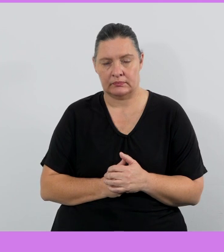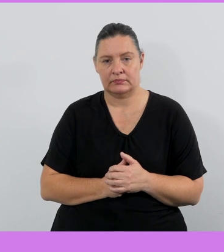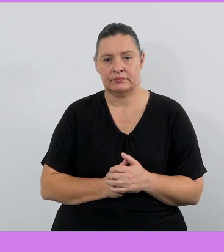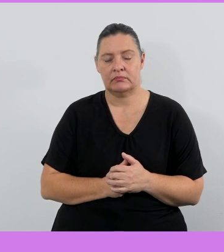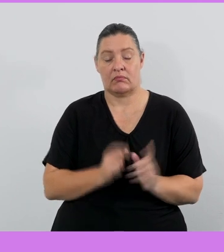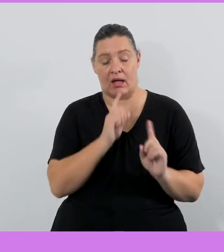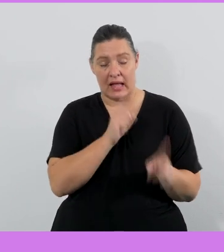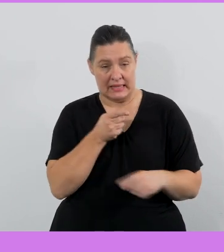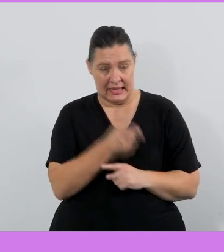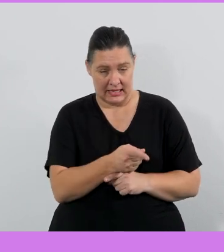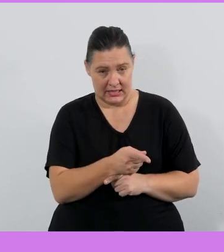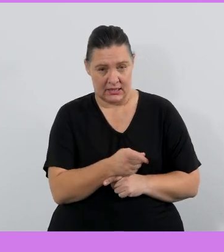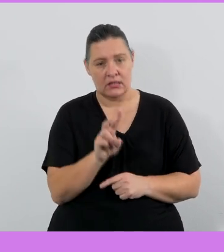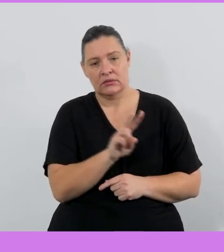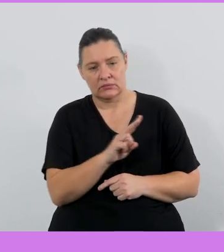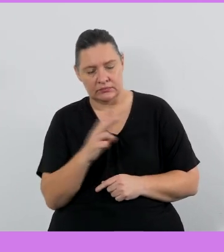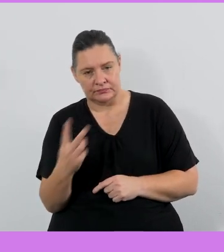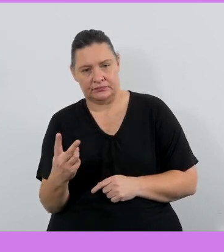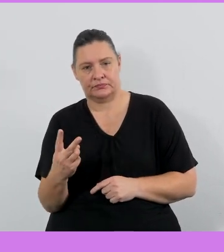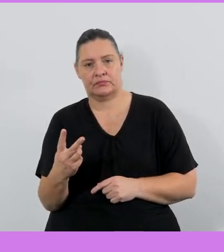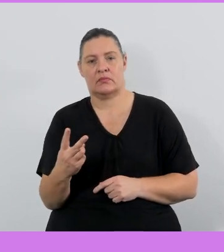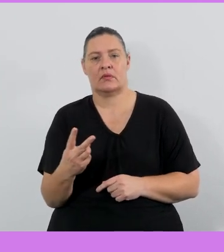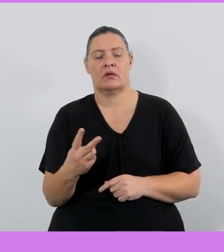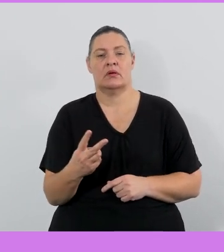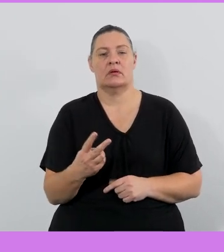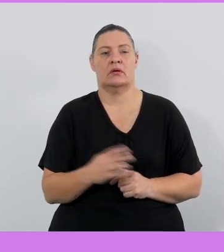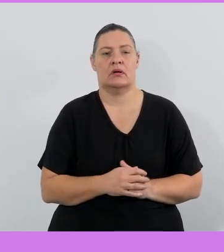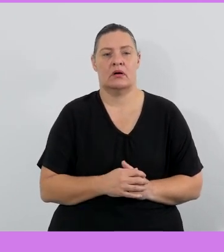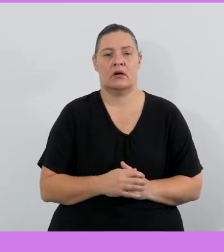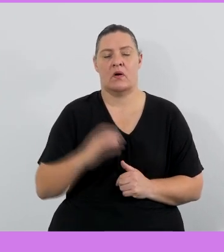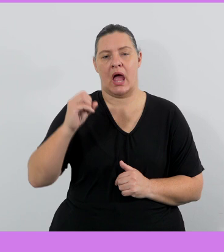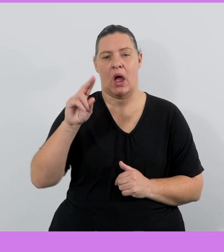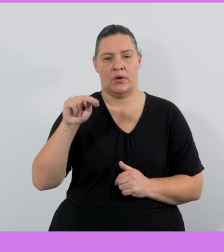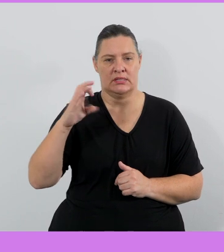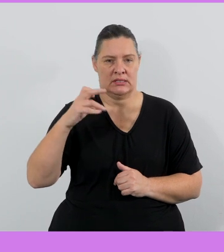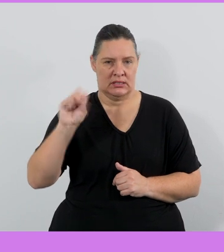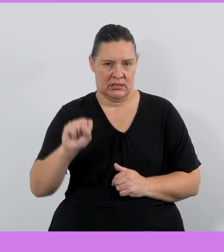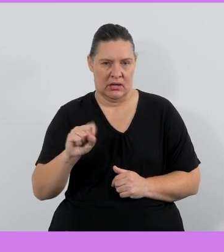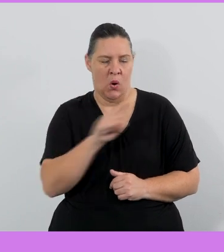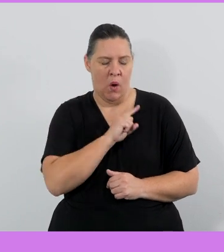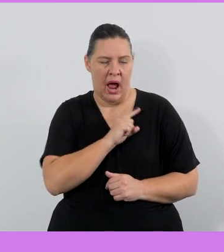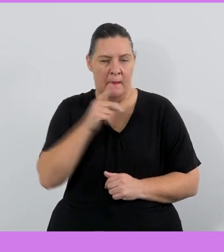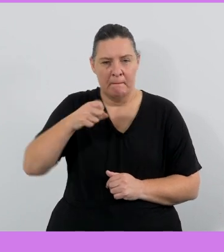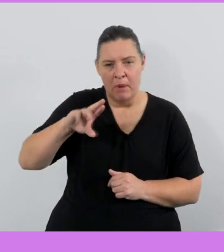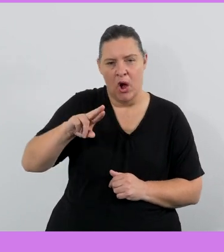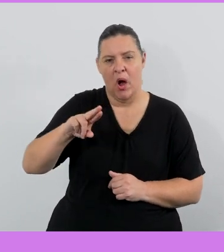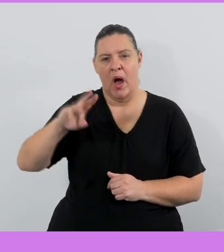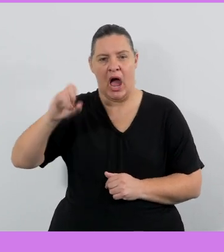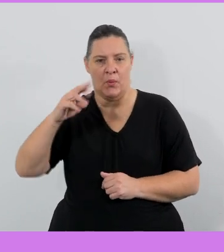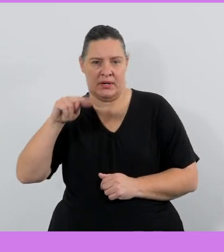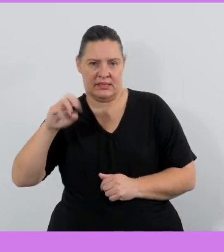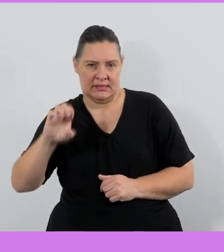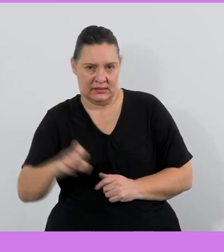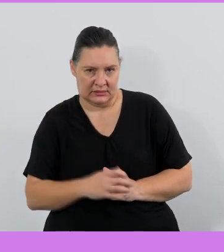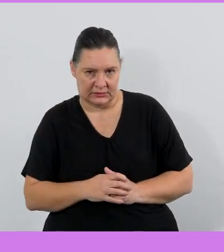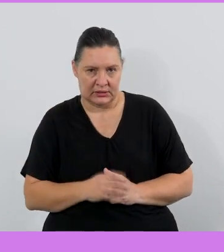take this answer and I must convert this now to ounces, right? Because the price is given per ounce. All right, so